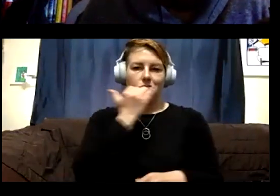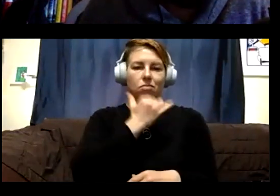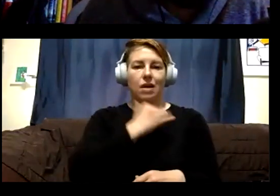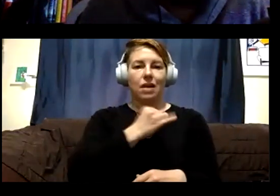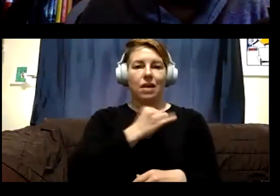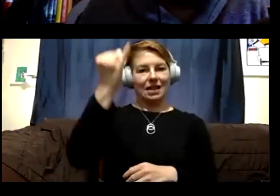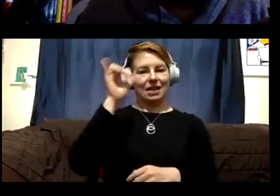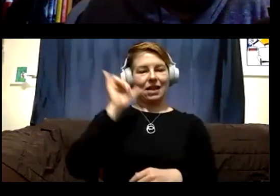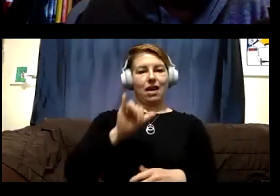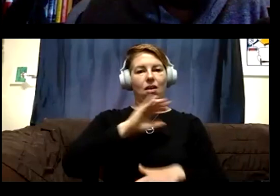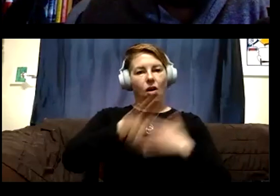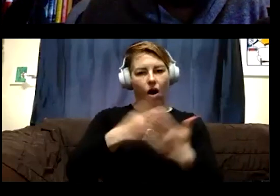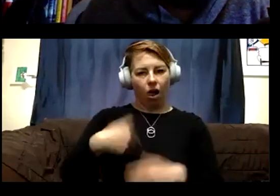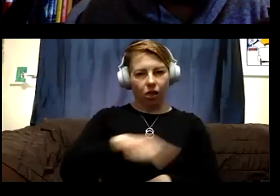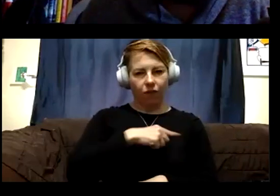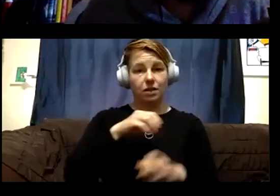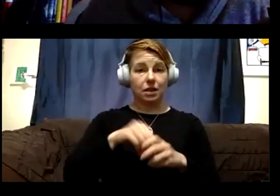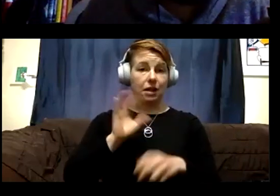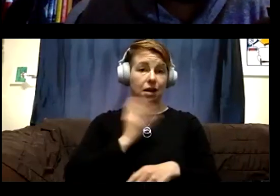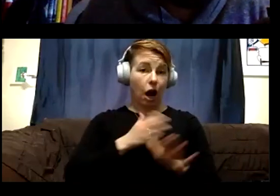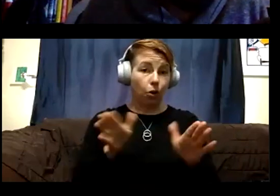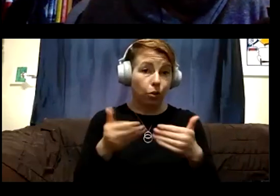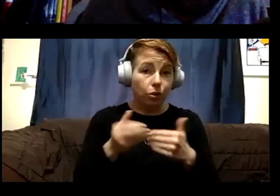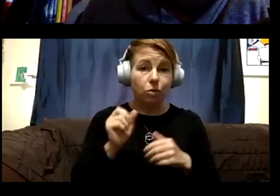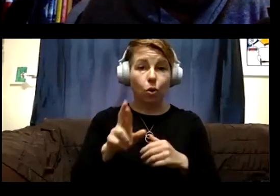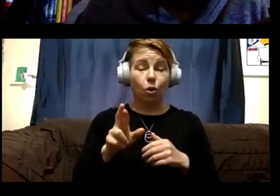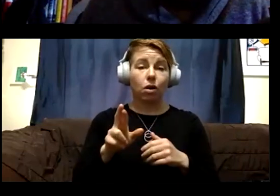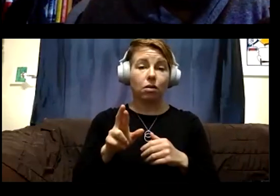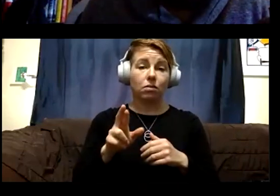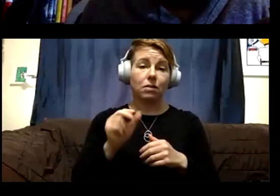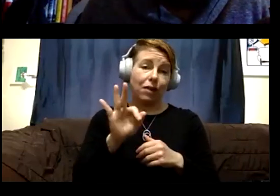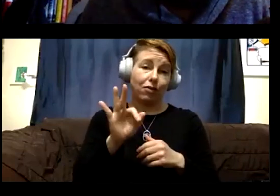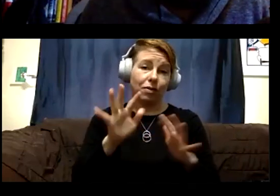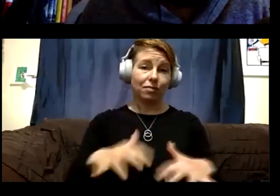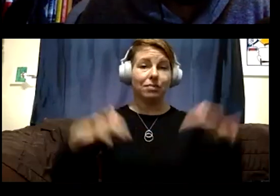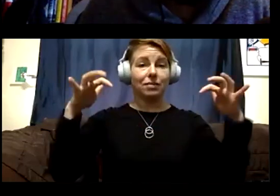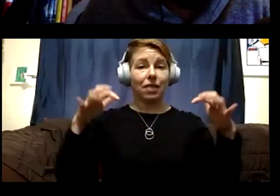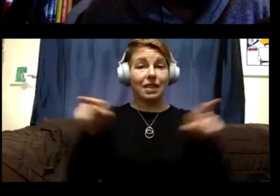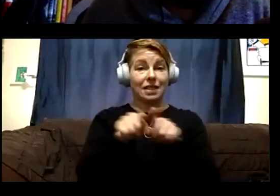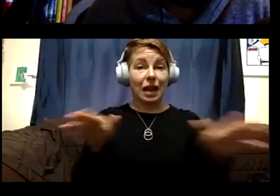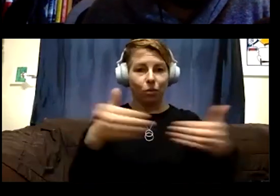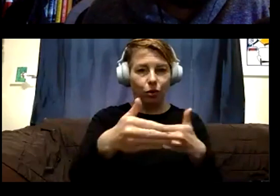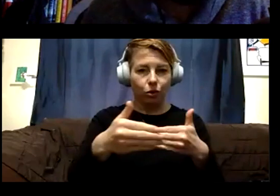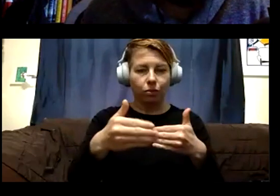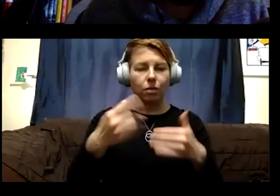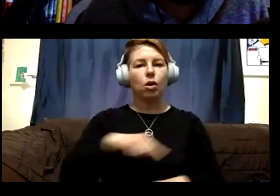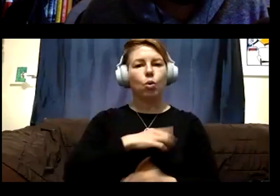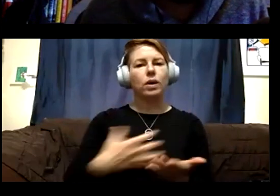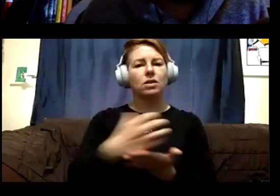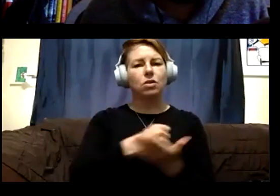in our respective rooms, or in what would have been the room we shared, deserve what happens to us